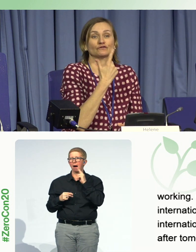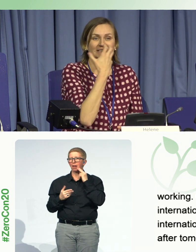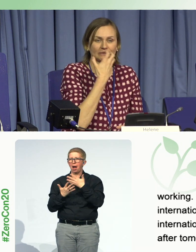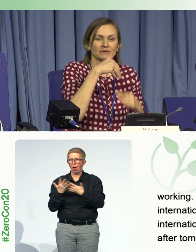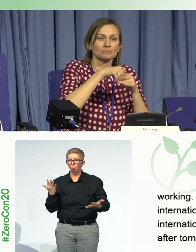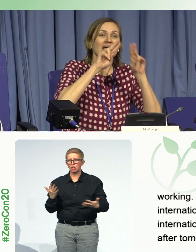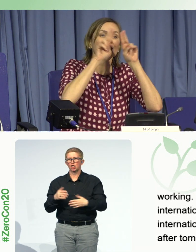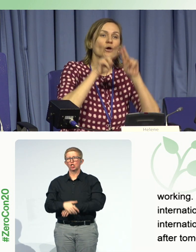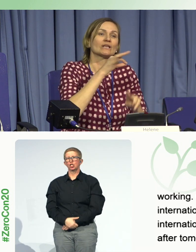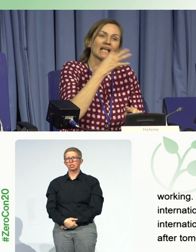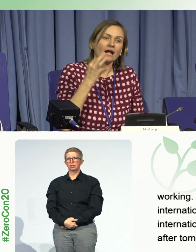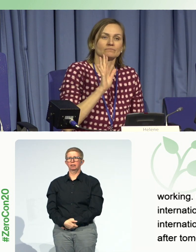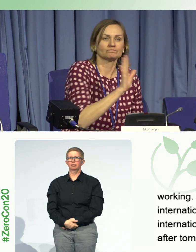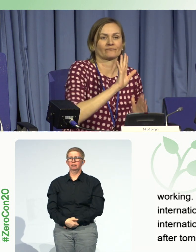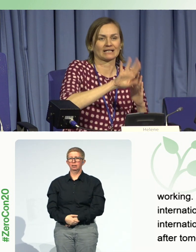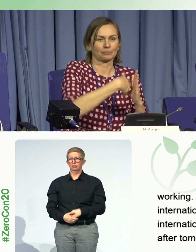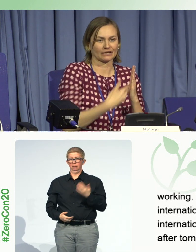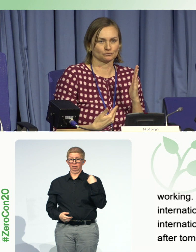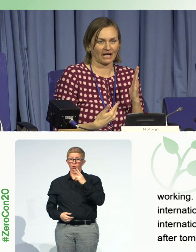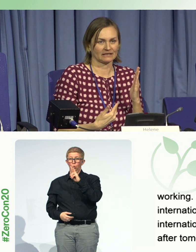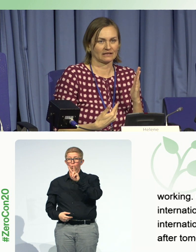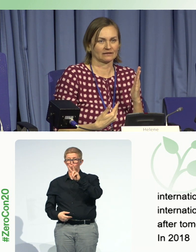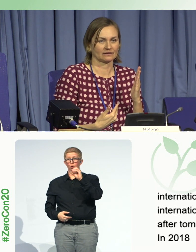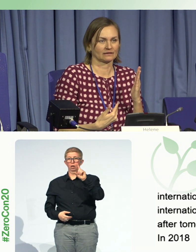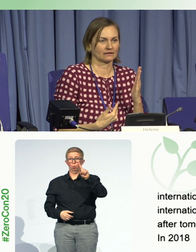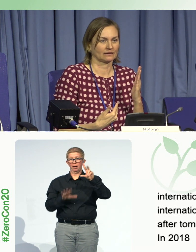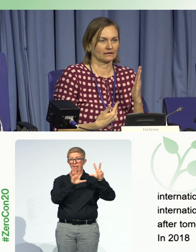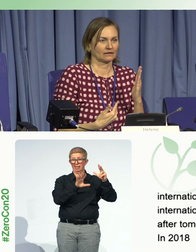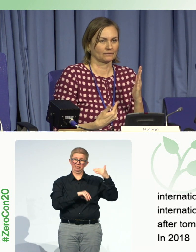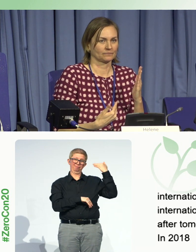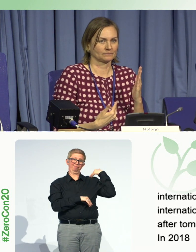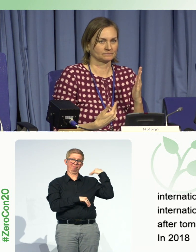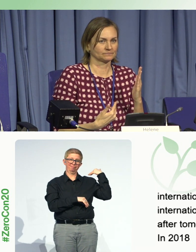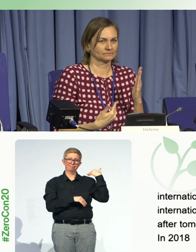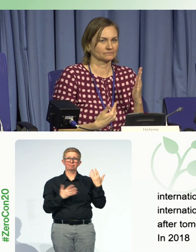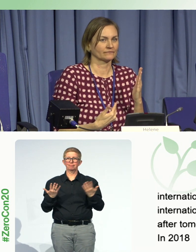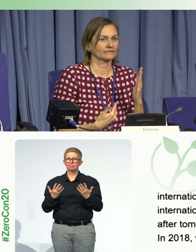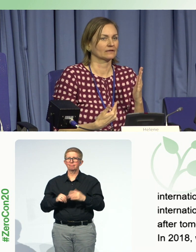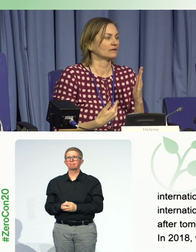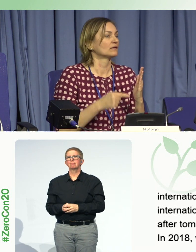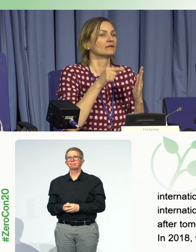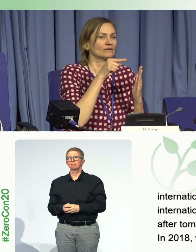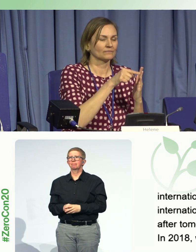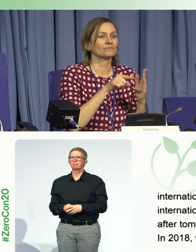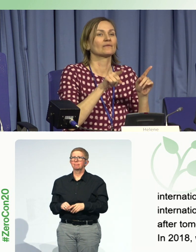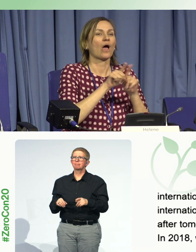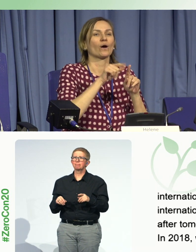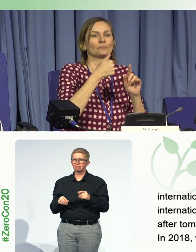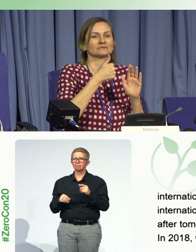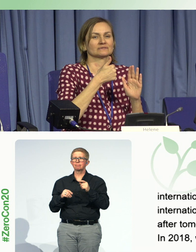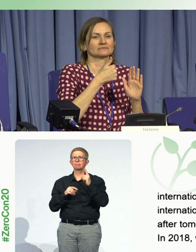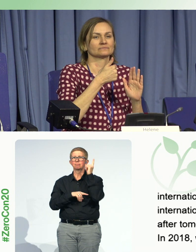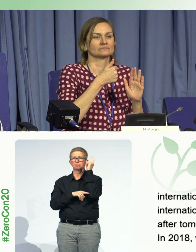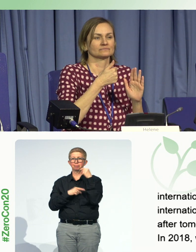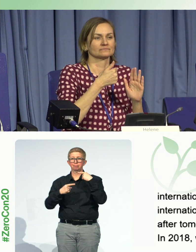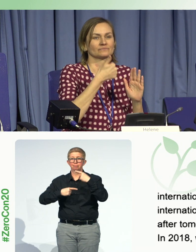And in 2018, we started introducing this, what you see on a slide. So